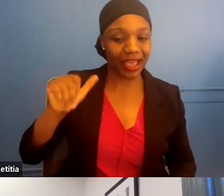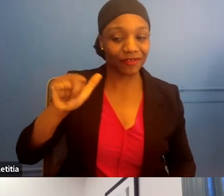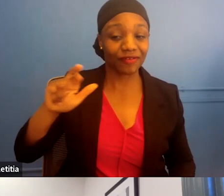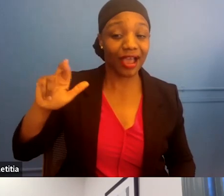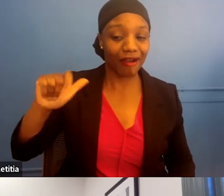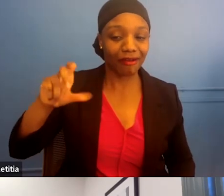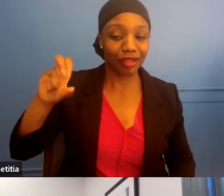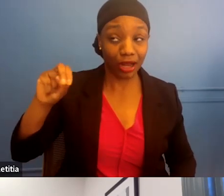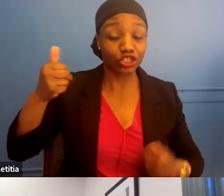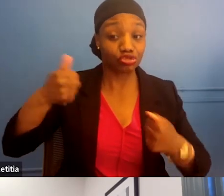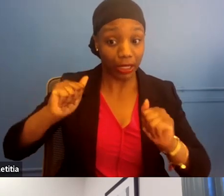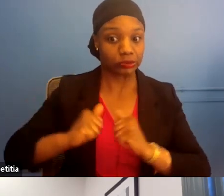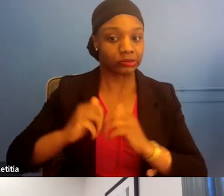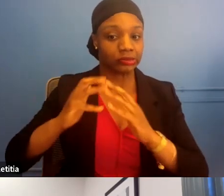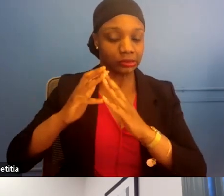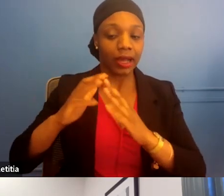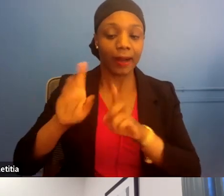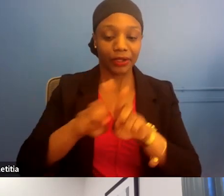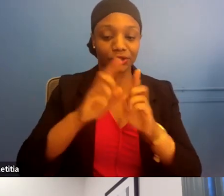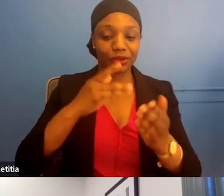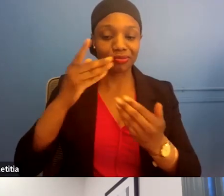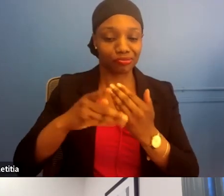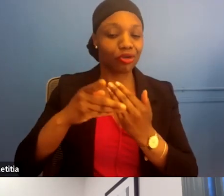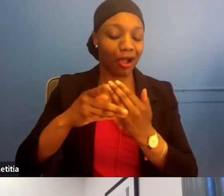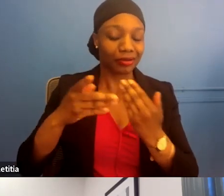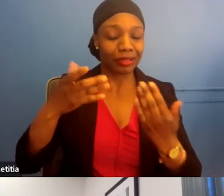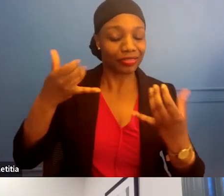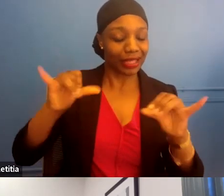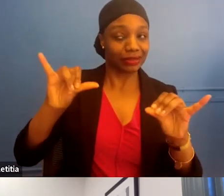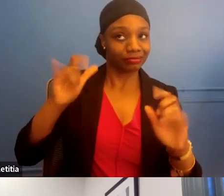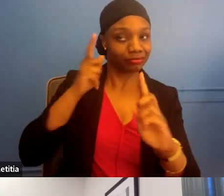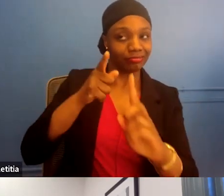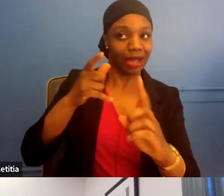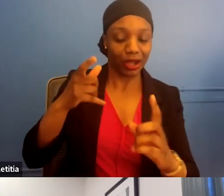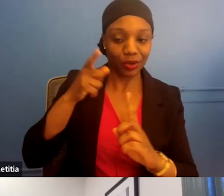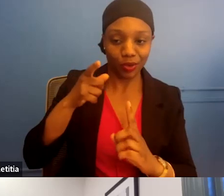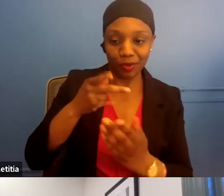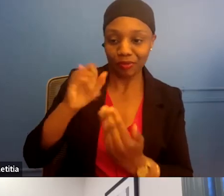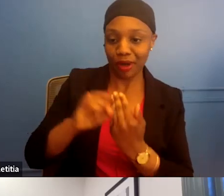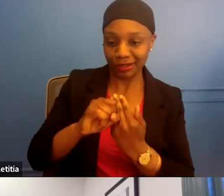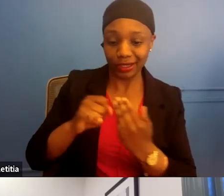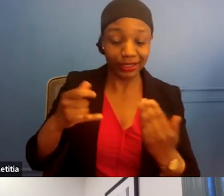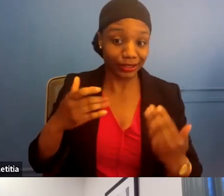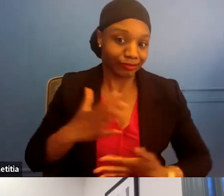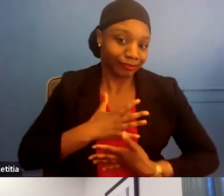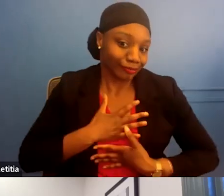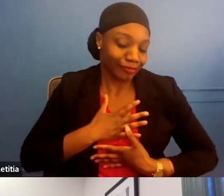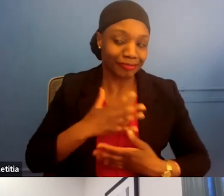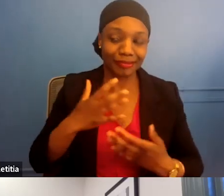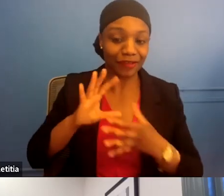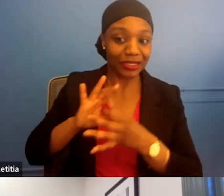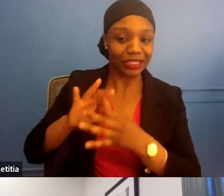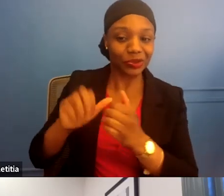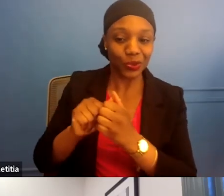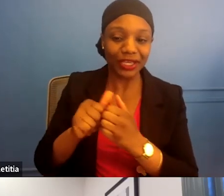actual mentorship program there, which is one of the projects I'm working on, which has been very fun. And I've connected with new incoming